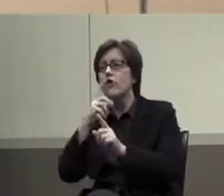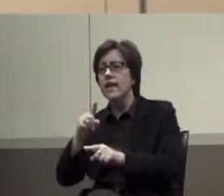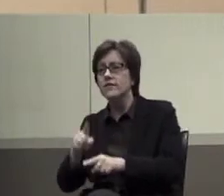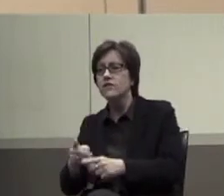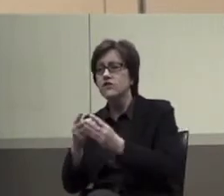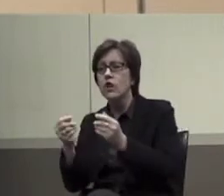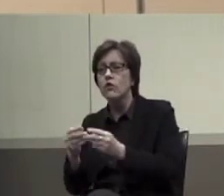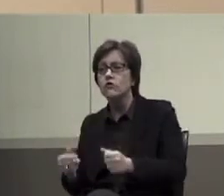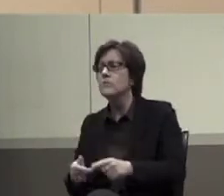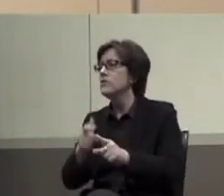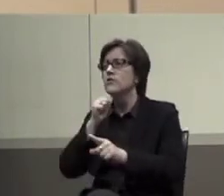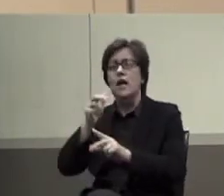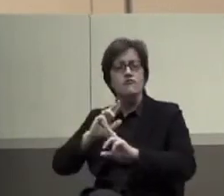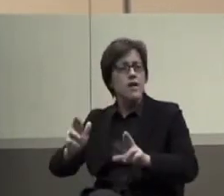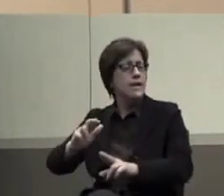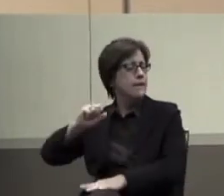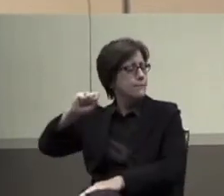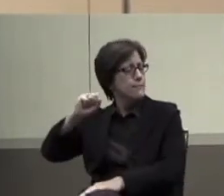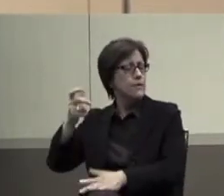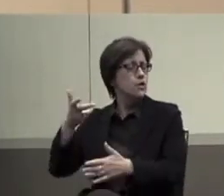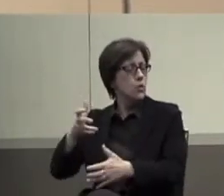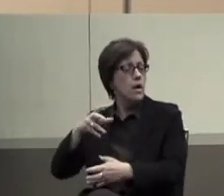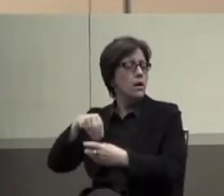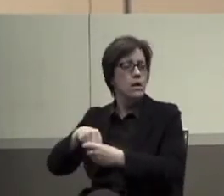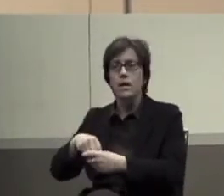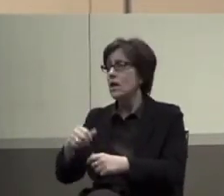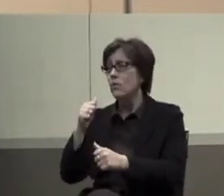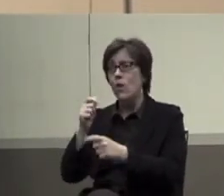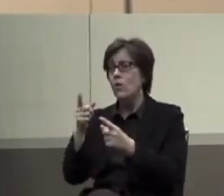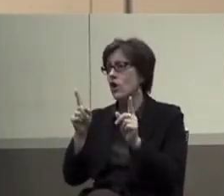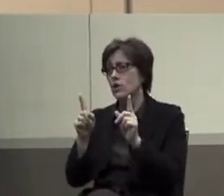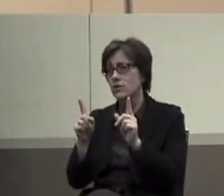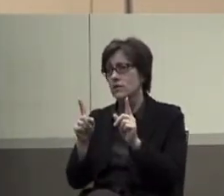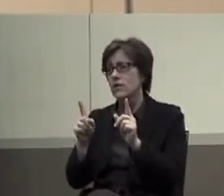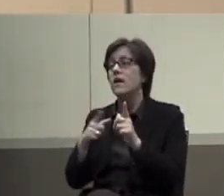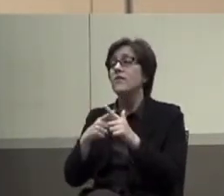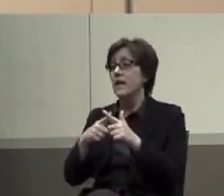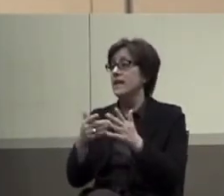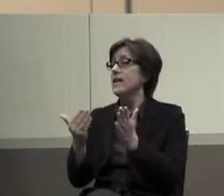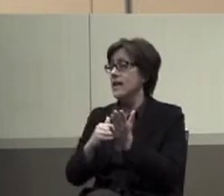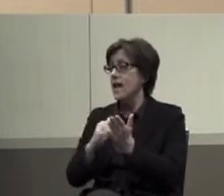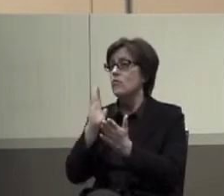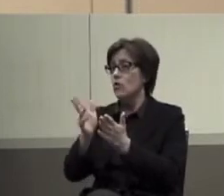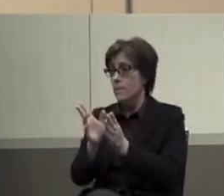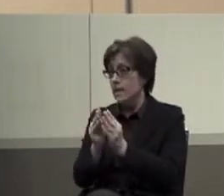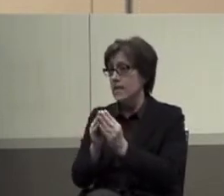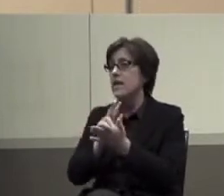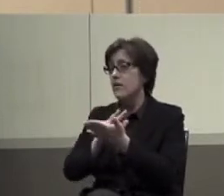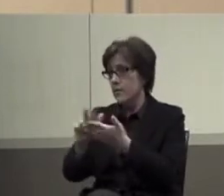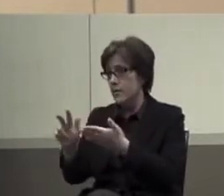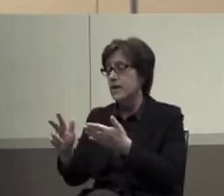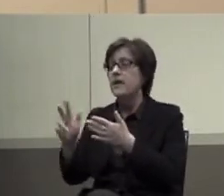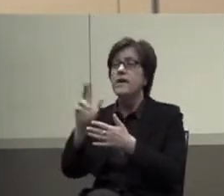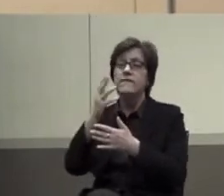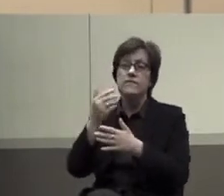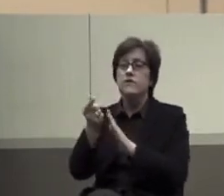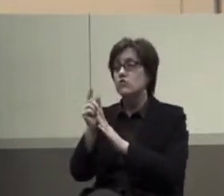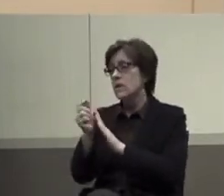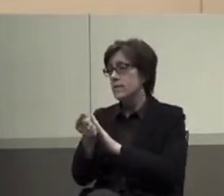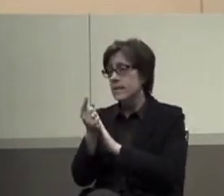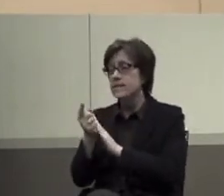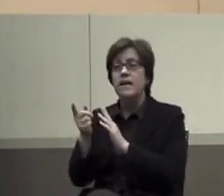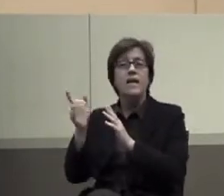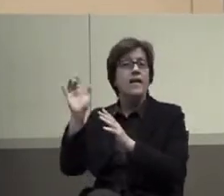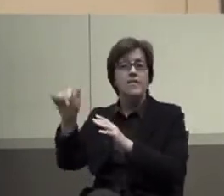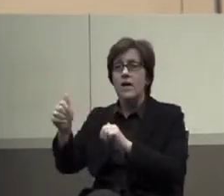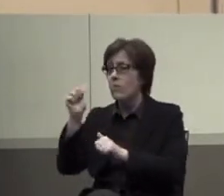minutes easily once you feel comfortable with these skills. All right, it doesn't have to take a lot longer. The other side of it is,